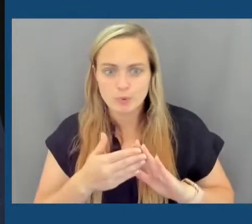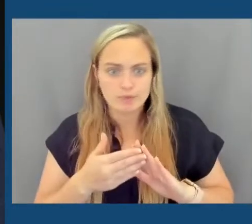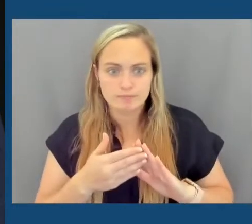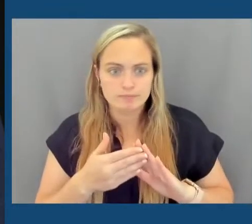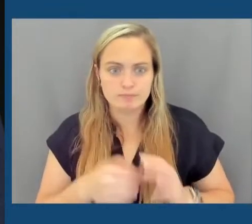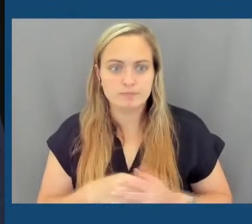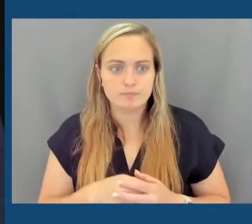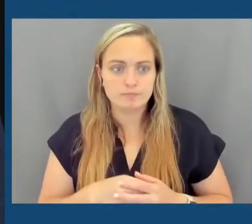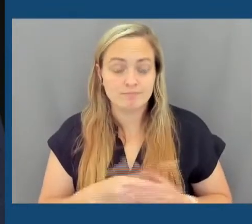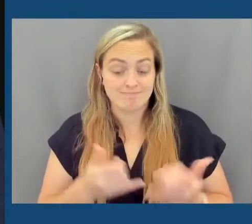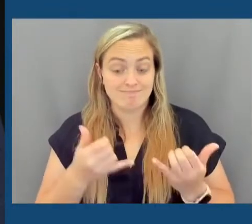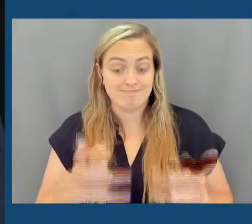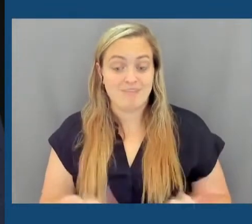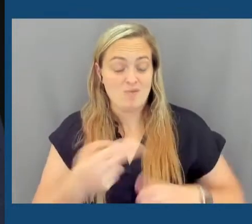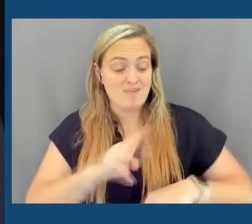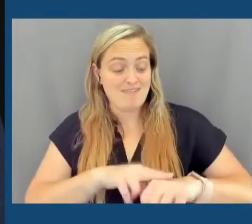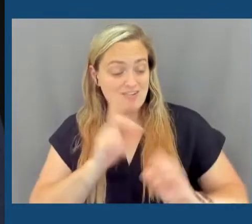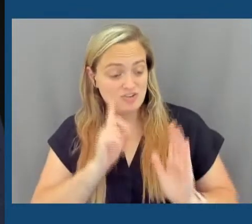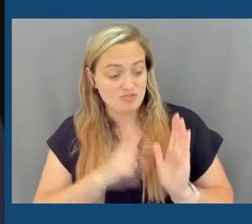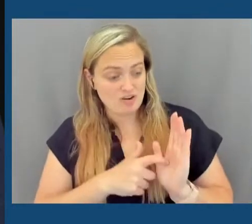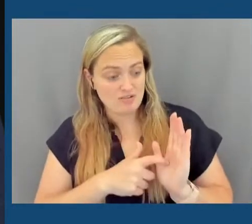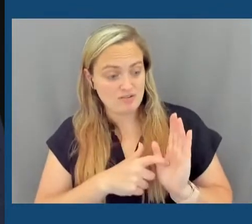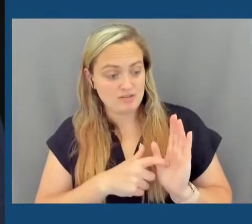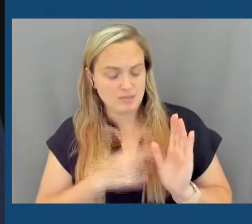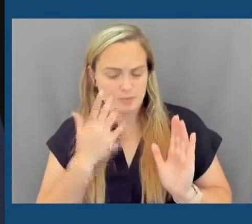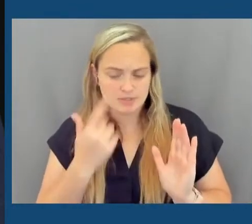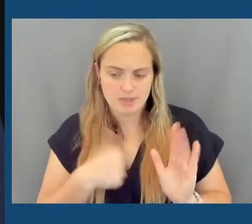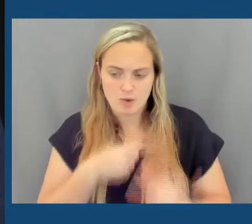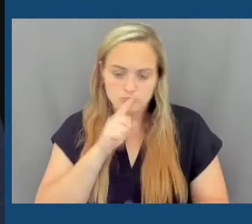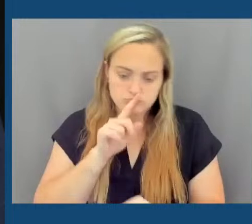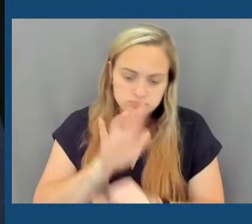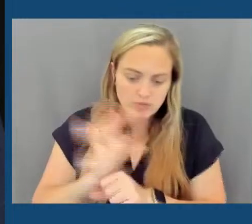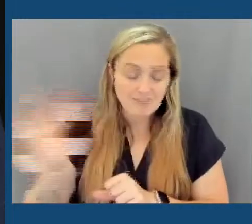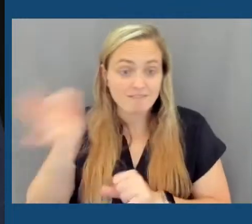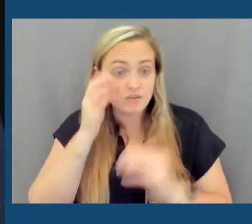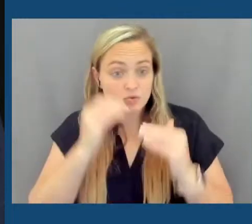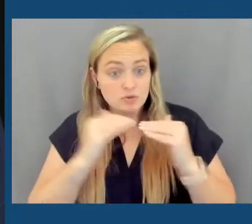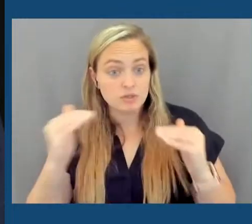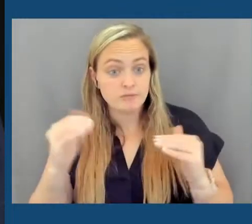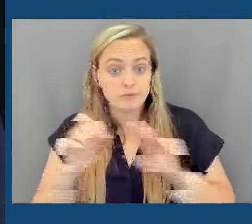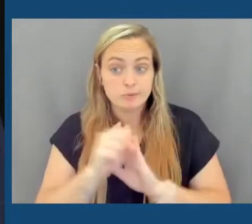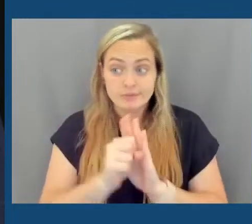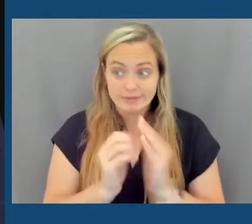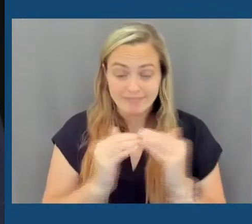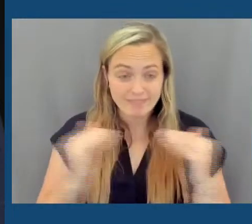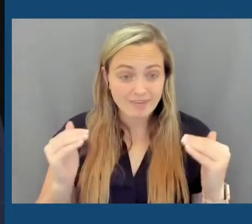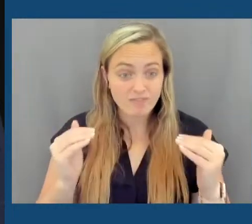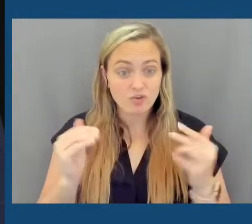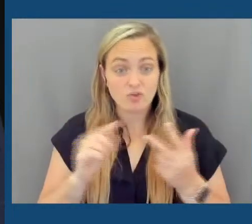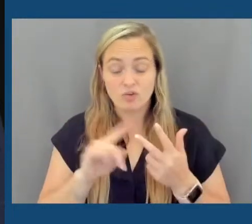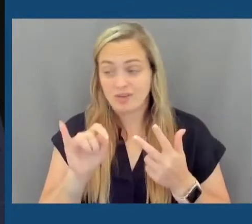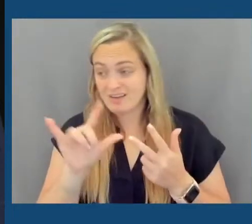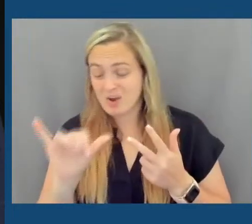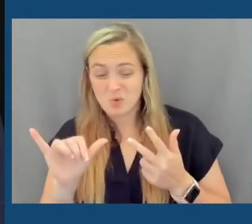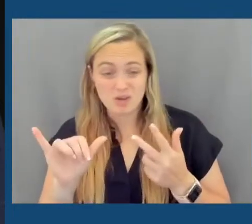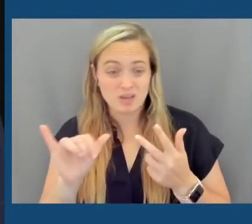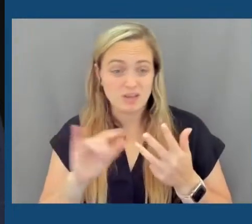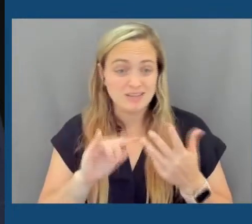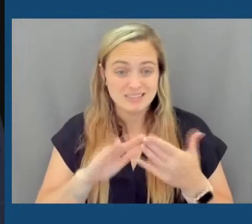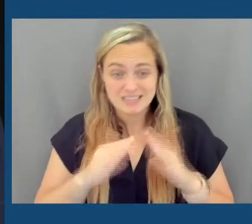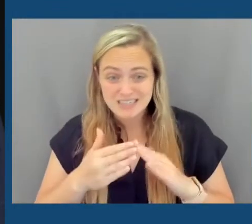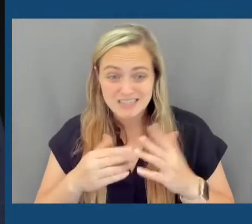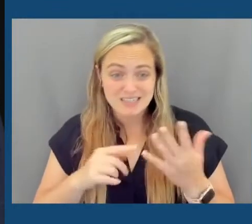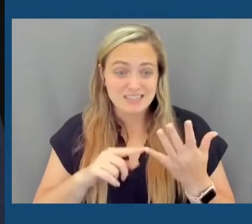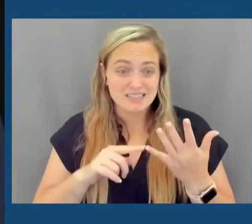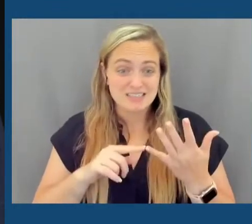We are now being nationally recognized because of our commitment at the federal level, the state level, the county level, the city levels, the